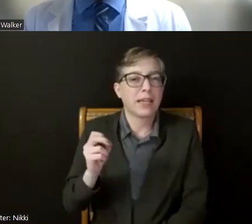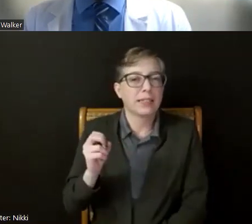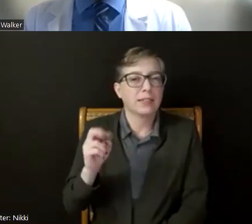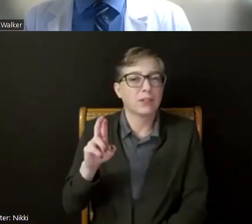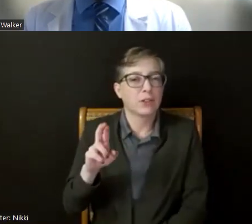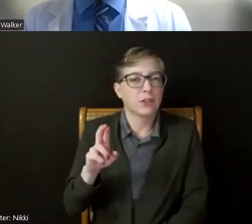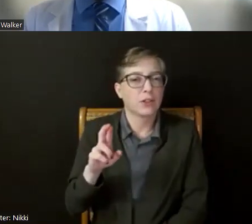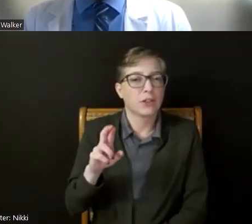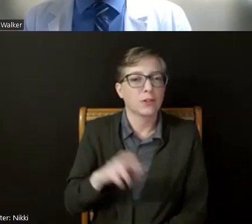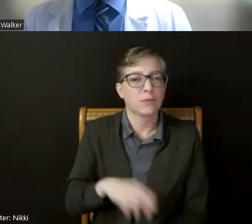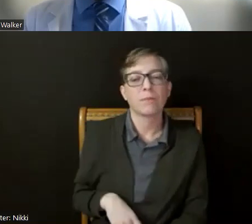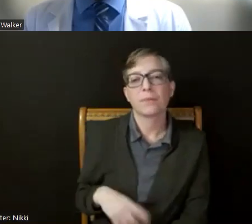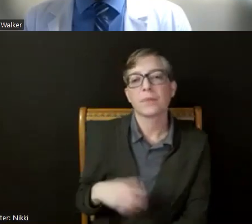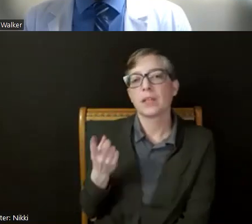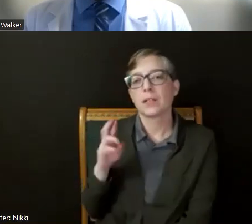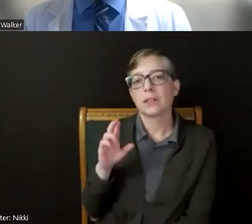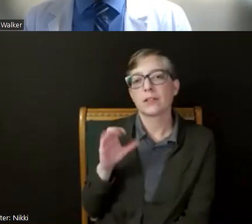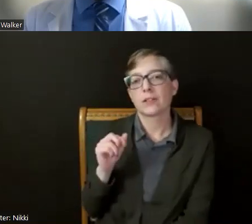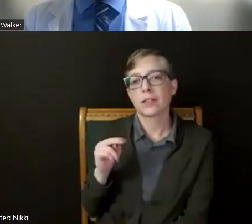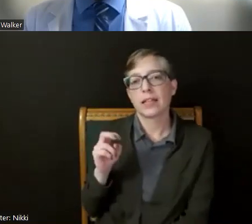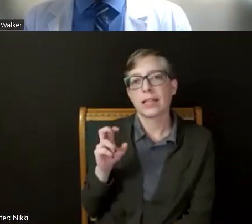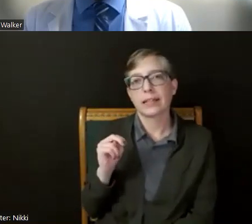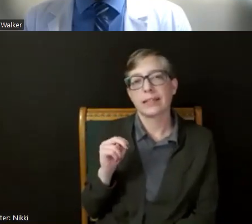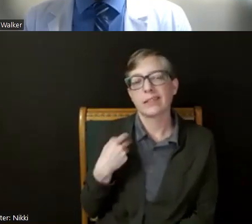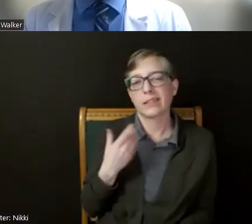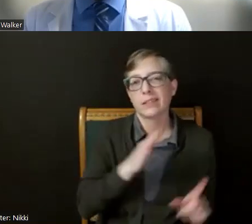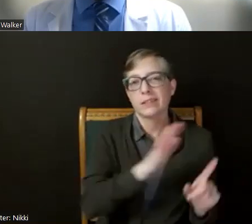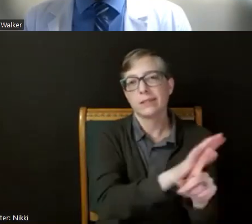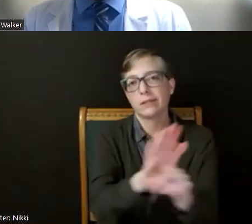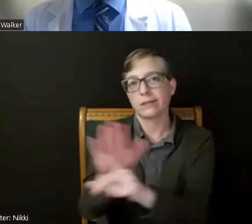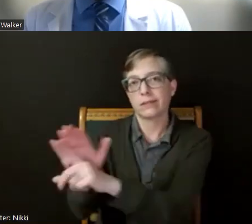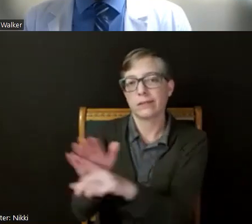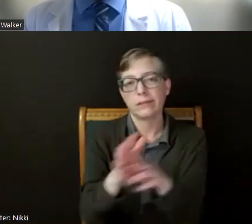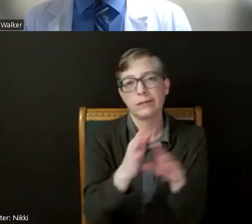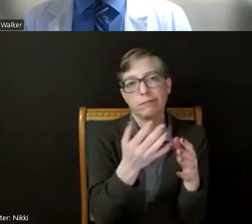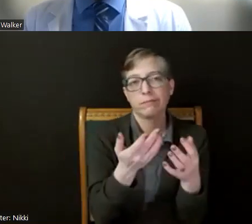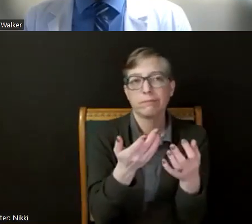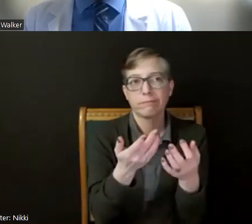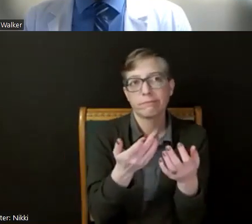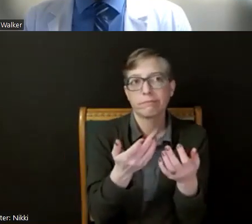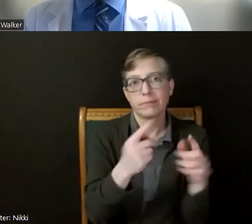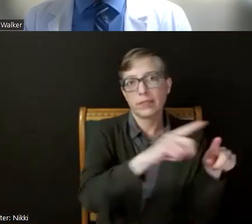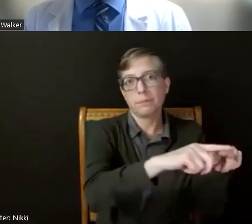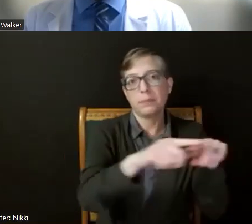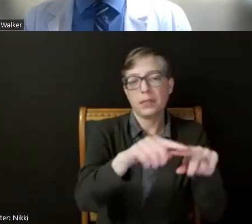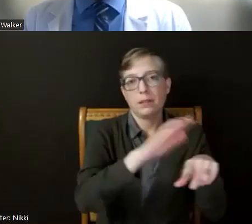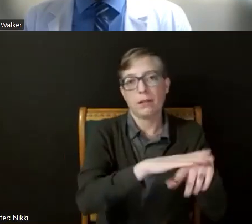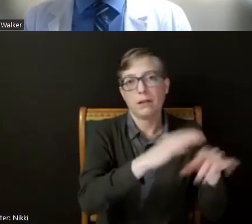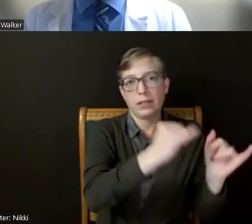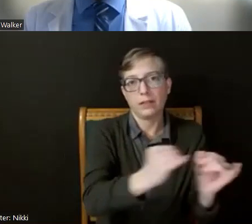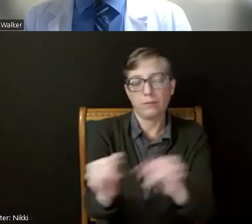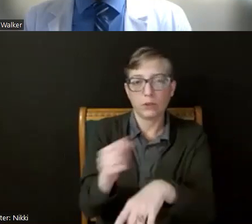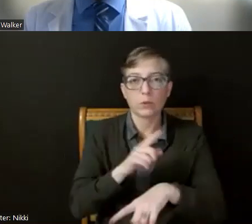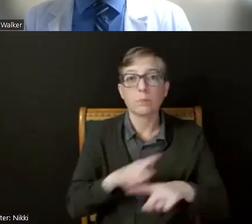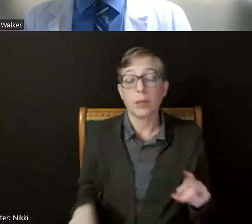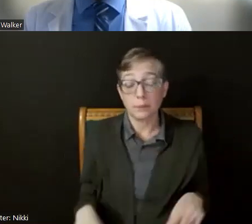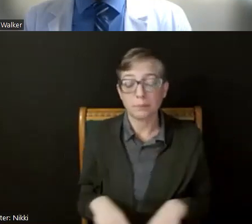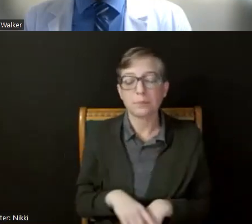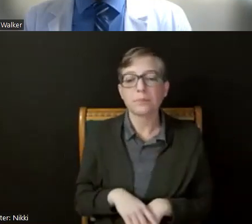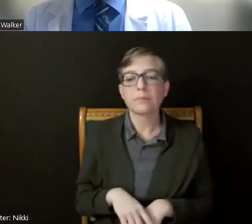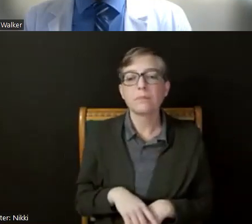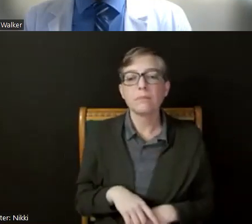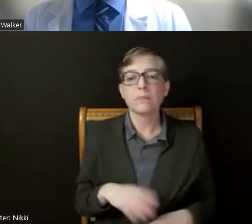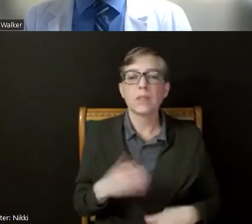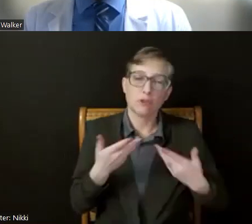That's really an individualized answer, but I will give you very, very broad strokes. So if you are found to have a small